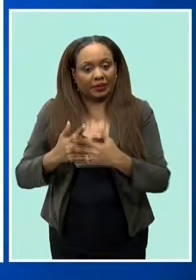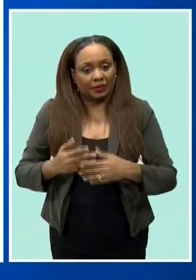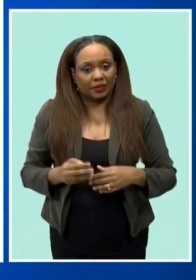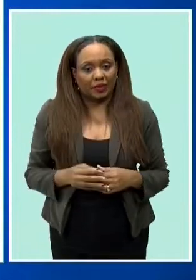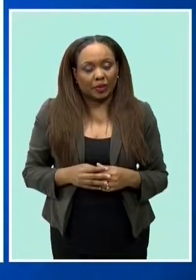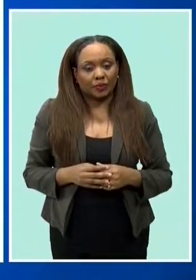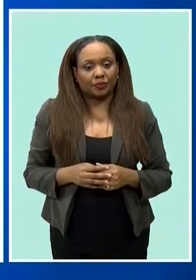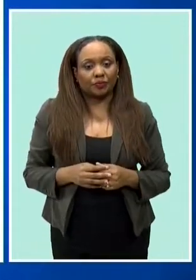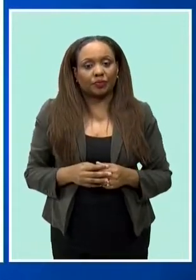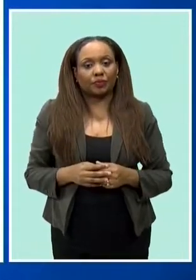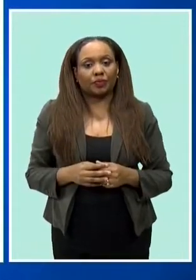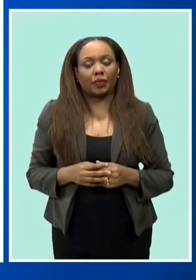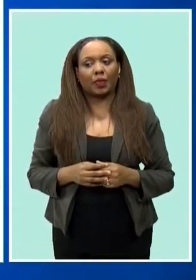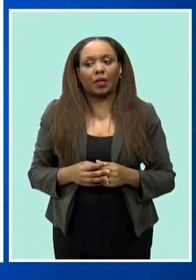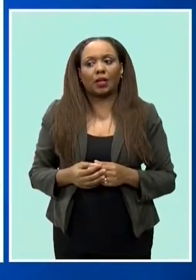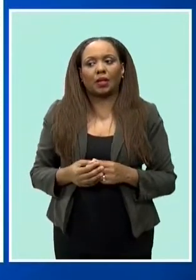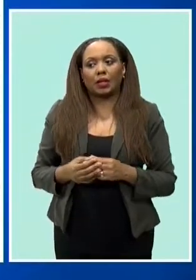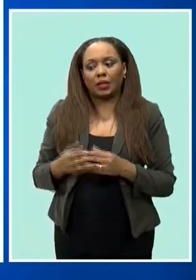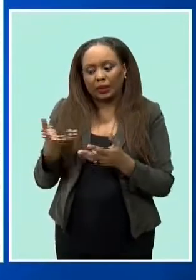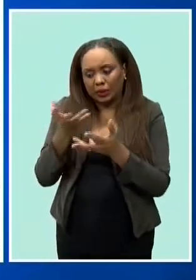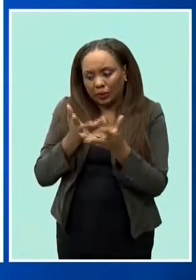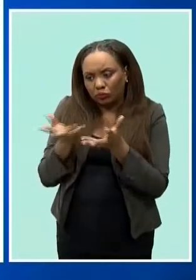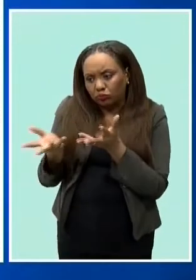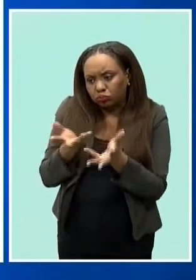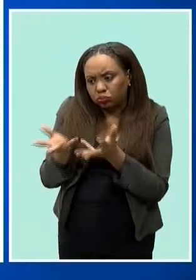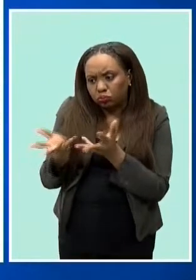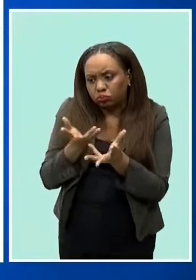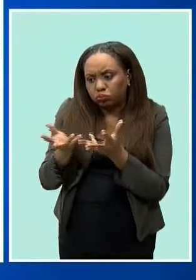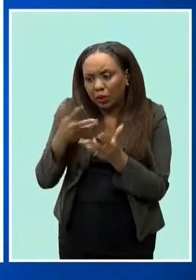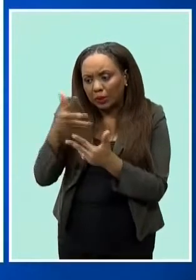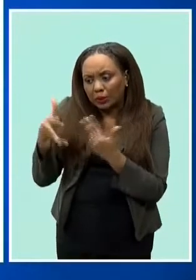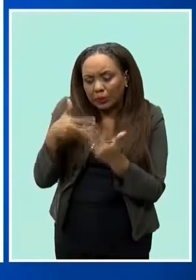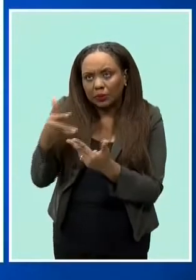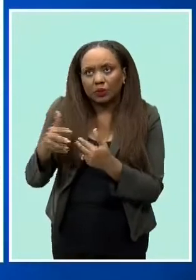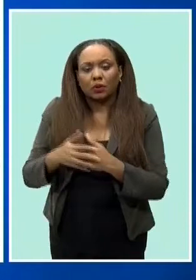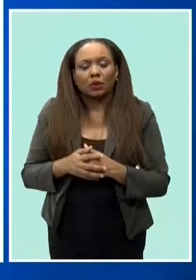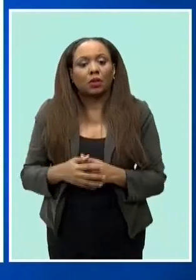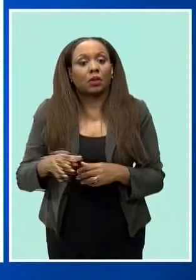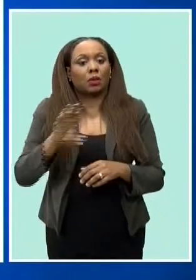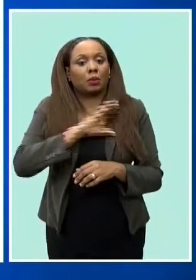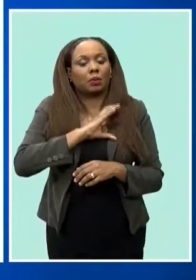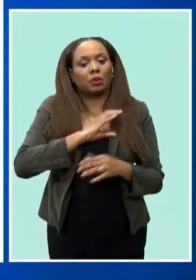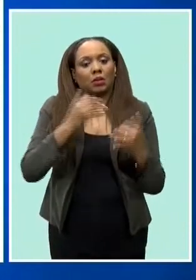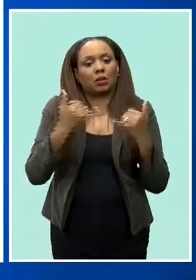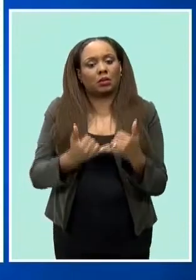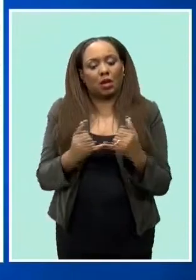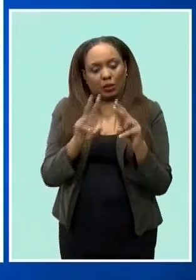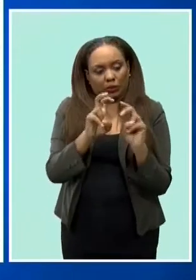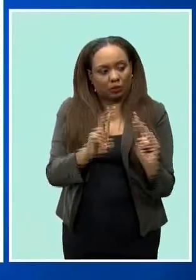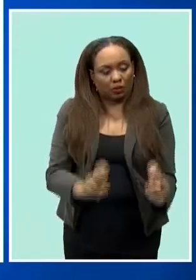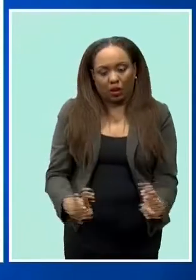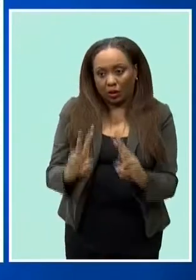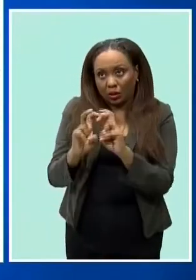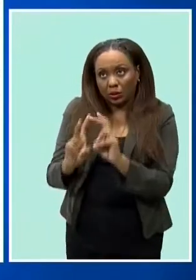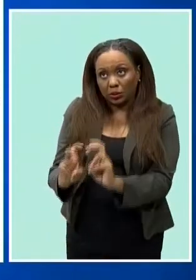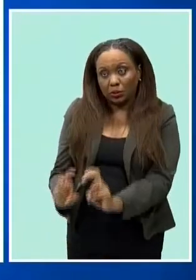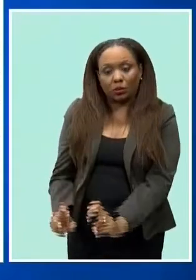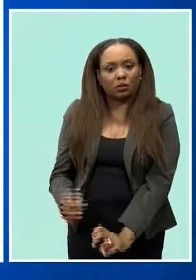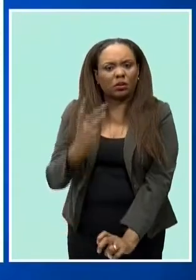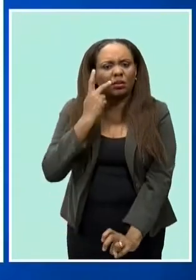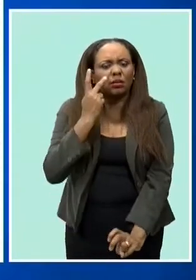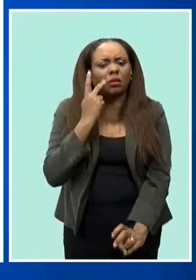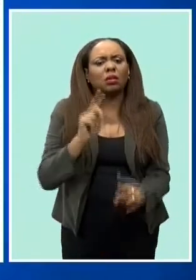and they network. With this confirmation, the police are now moving to monitor key areas being frequented